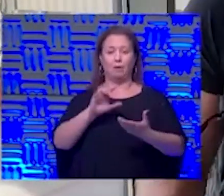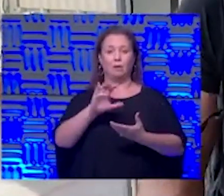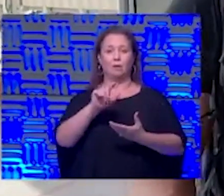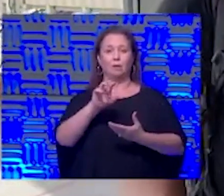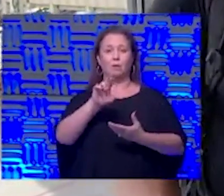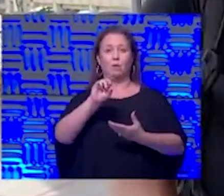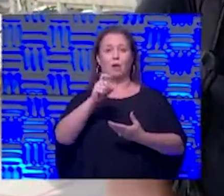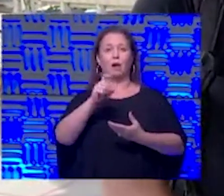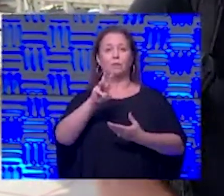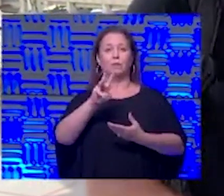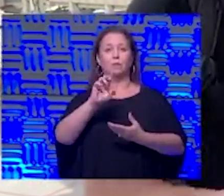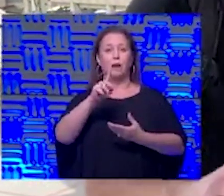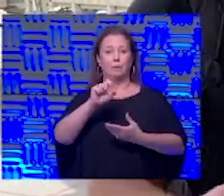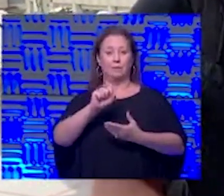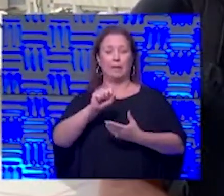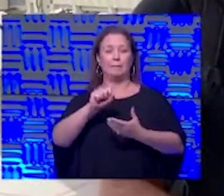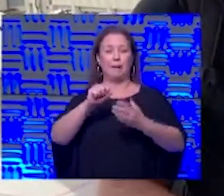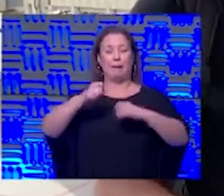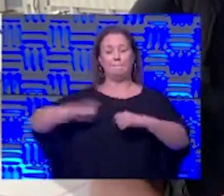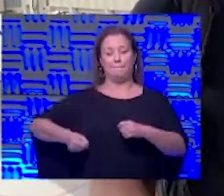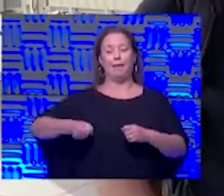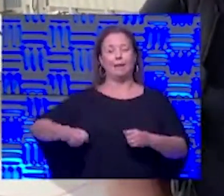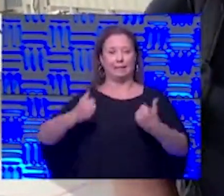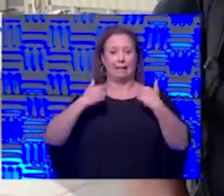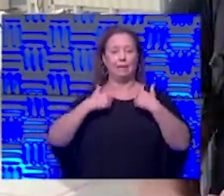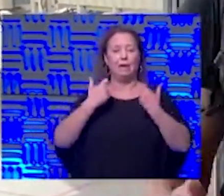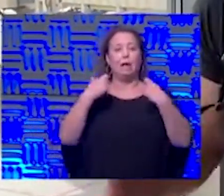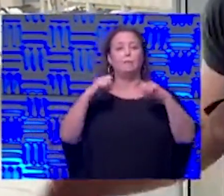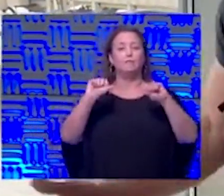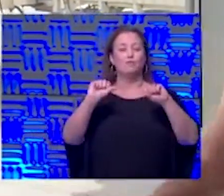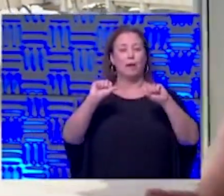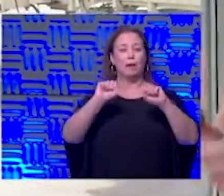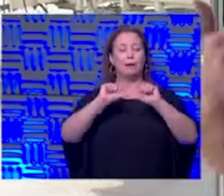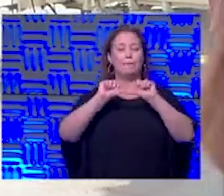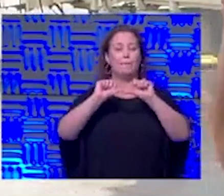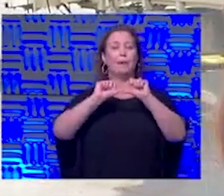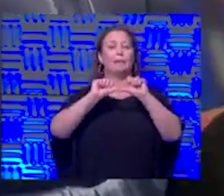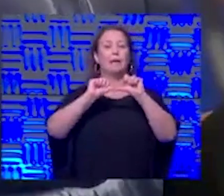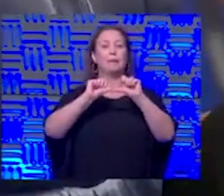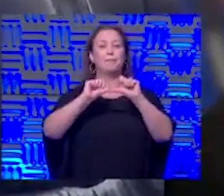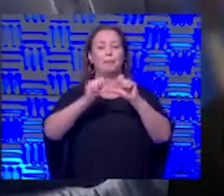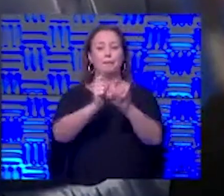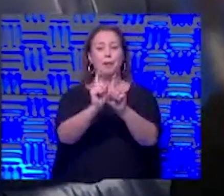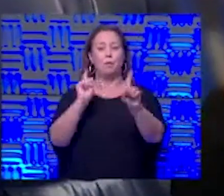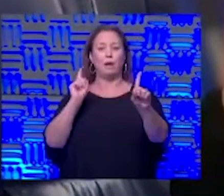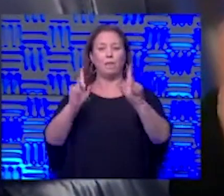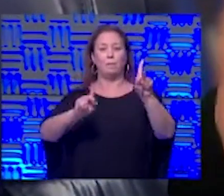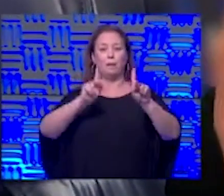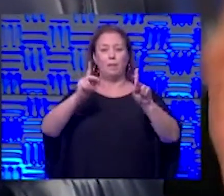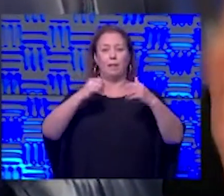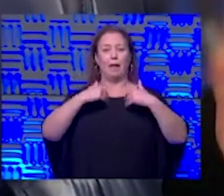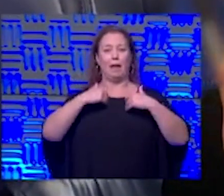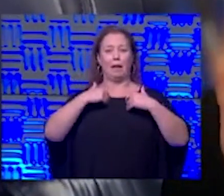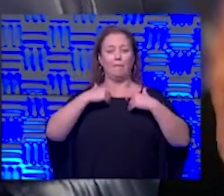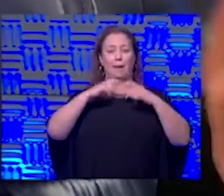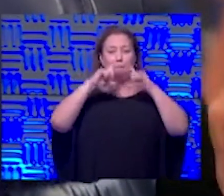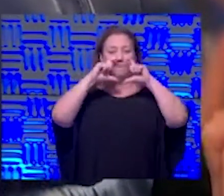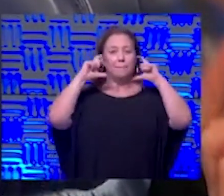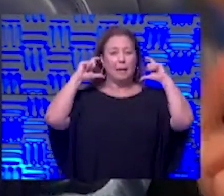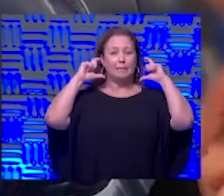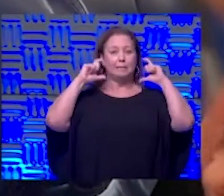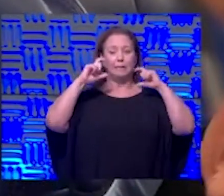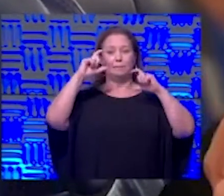wipes in my checked baggage. So I'm doing all of those things. I'm trying to maintain and be away from people. I have my mask and my